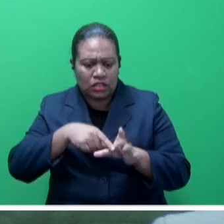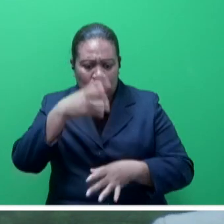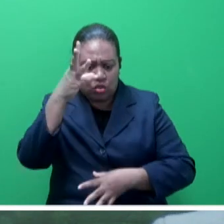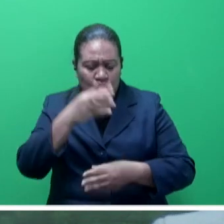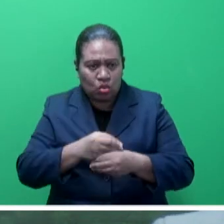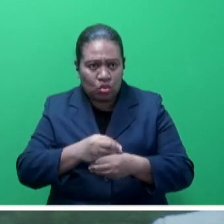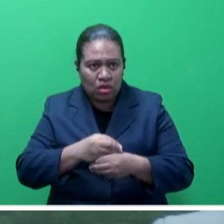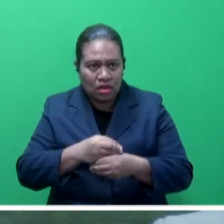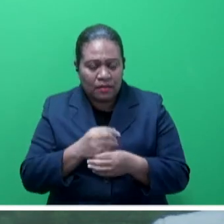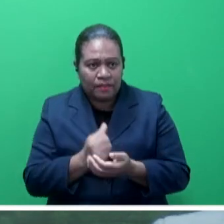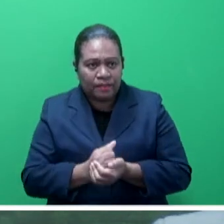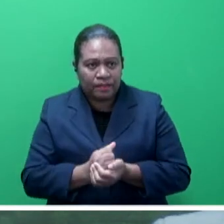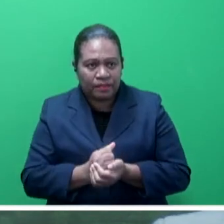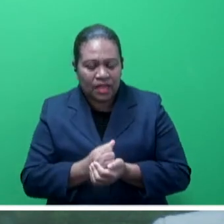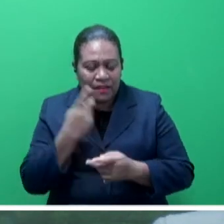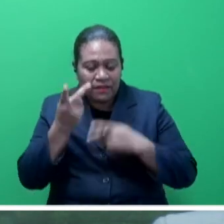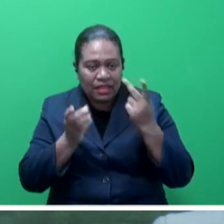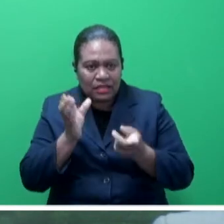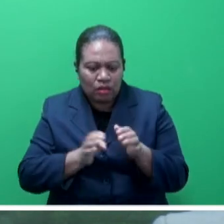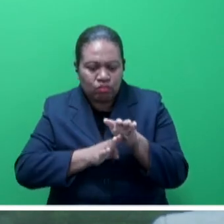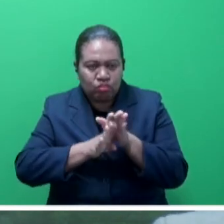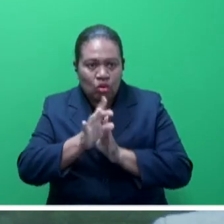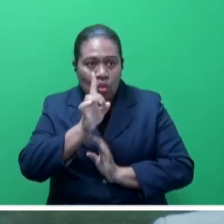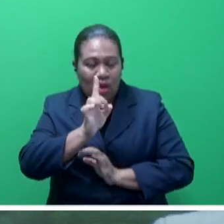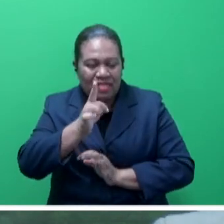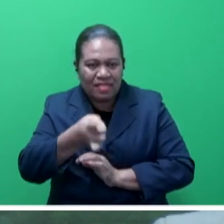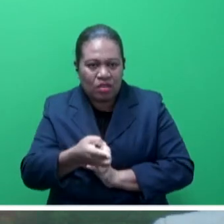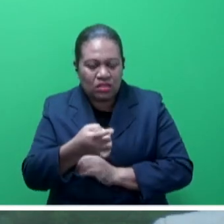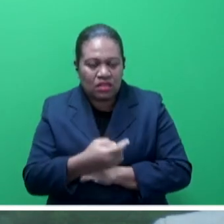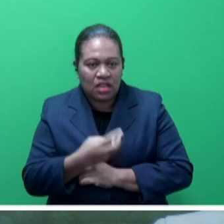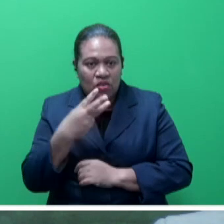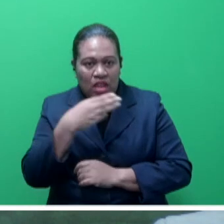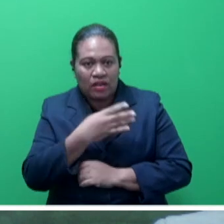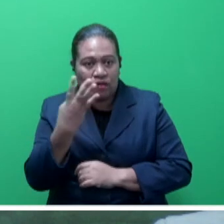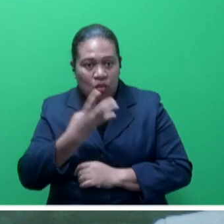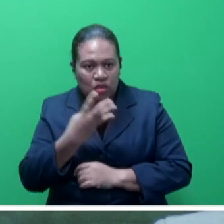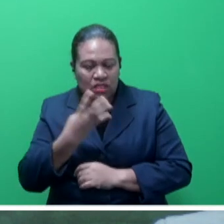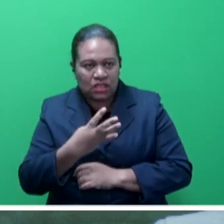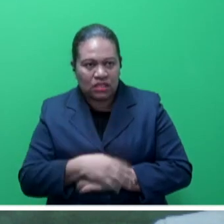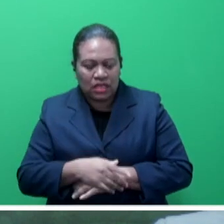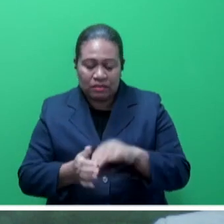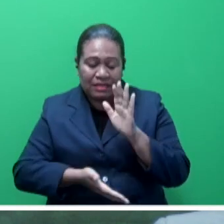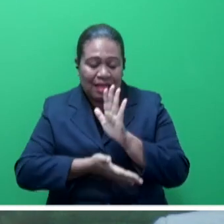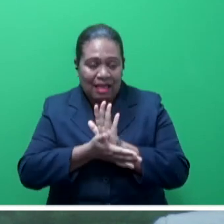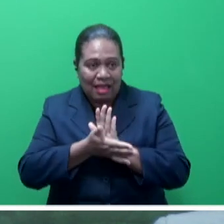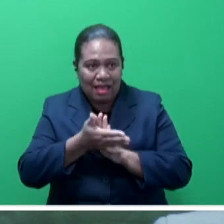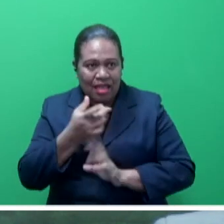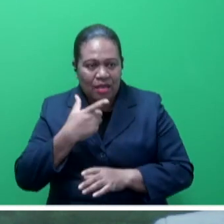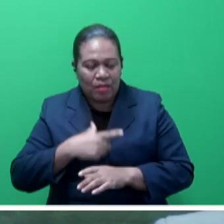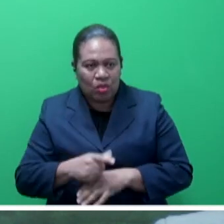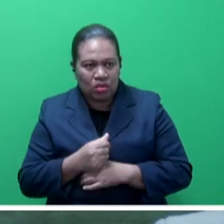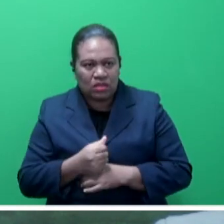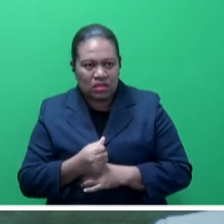sir, the number of total visitor arrivals to grow by about 1,314%. Of course, it's that high because we had only